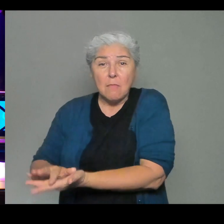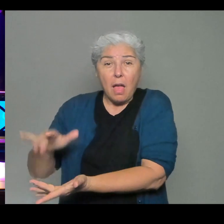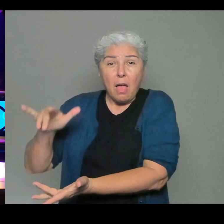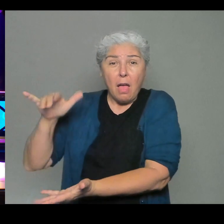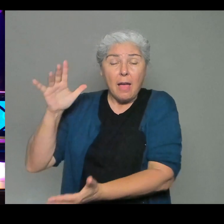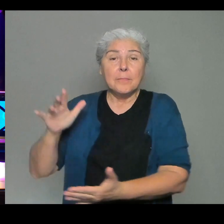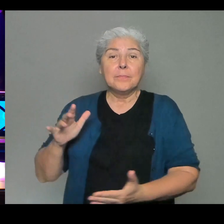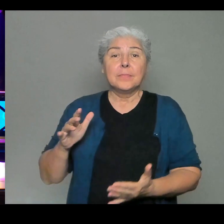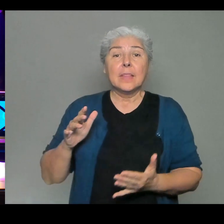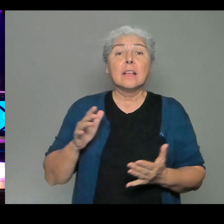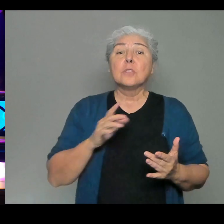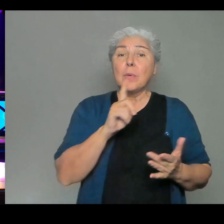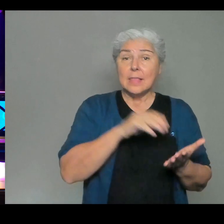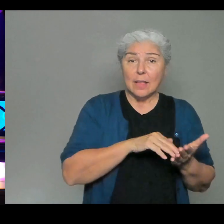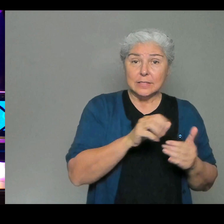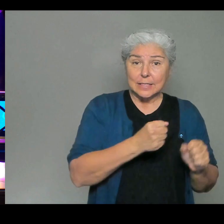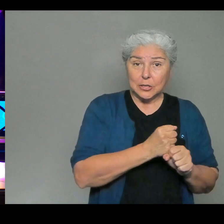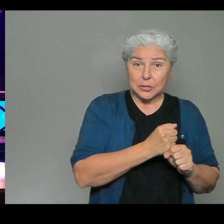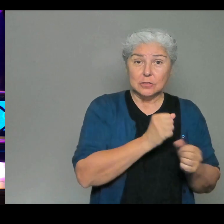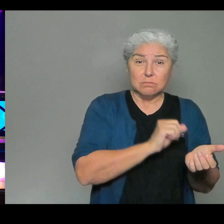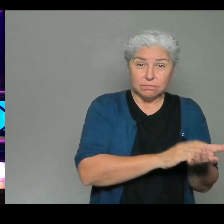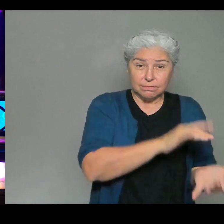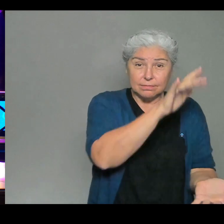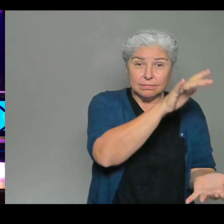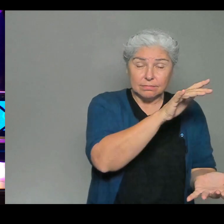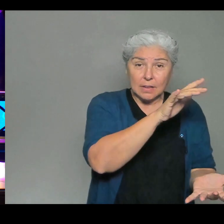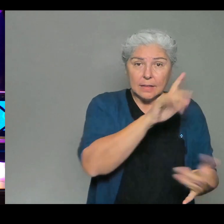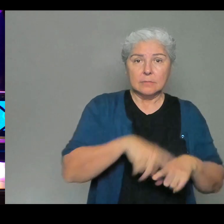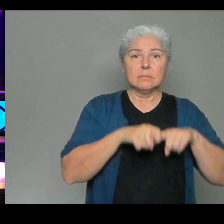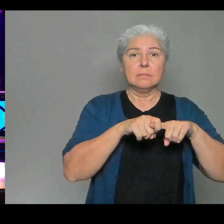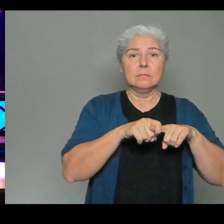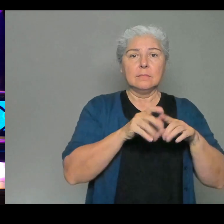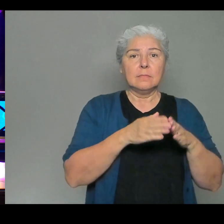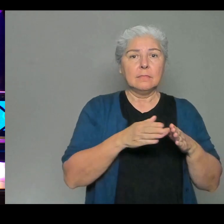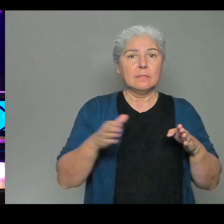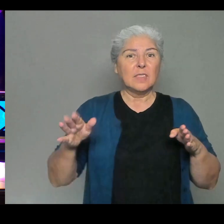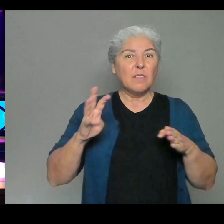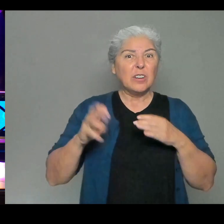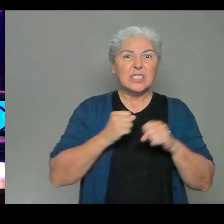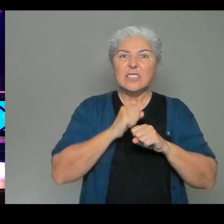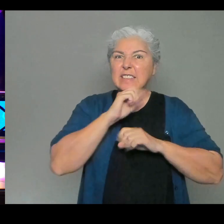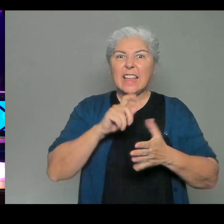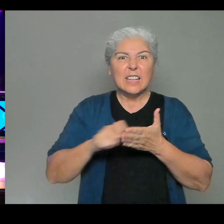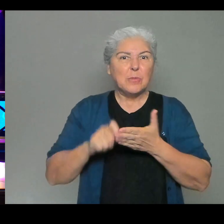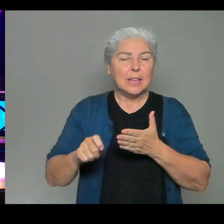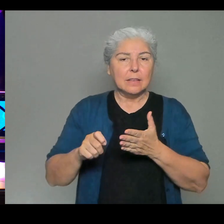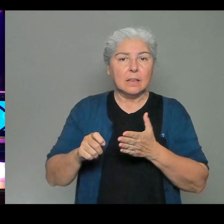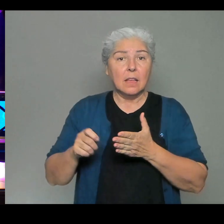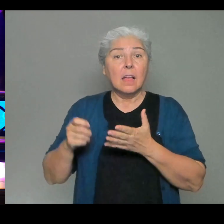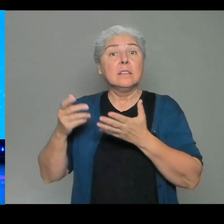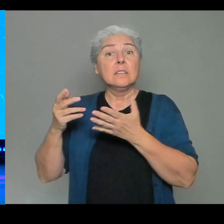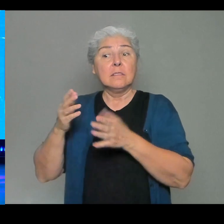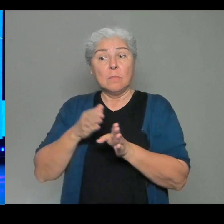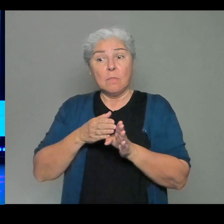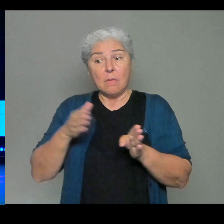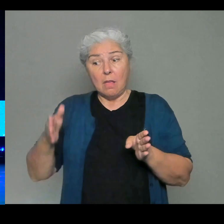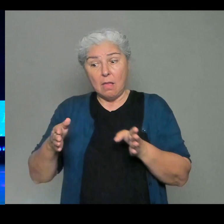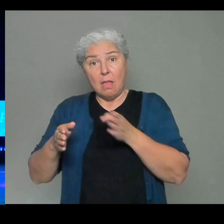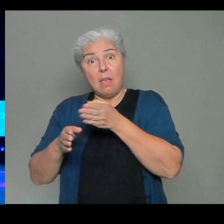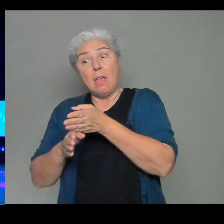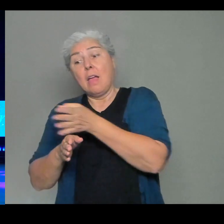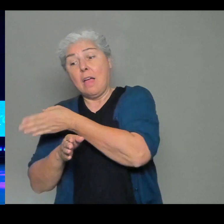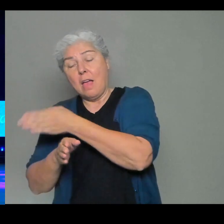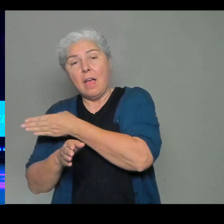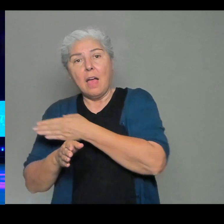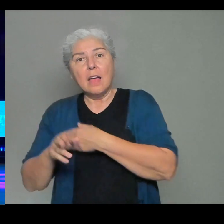1,000 years. And then there was 400 years of no books and literature written. And then there were 27 different pieces